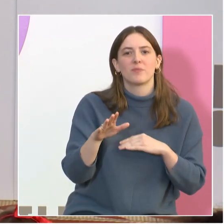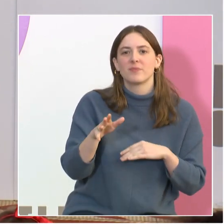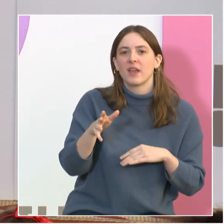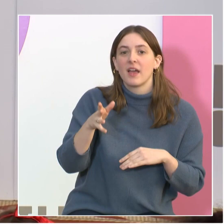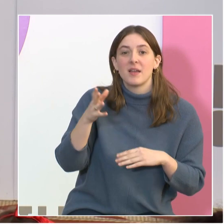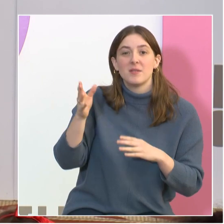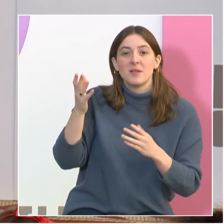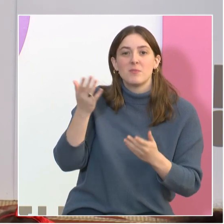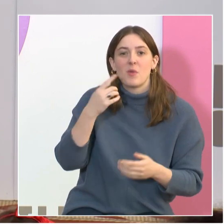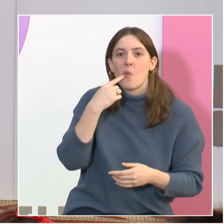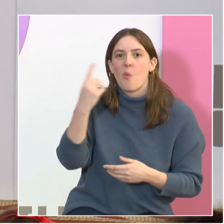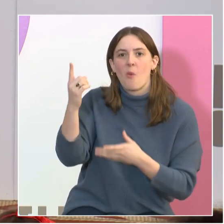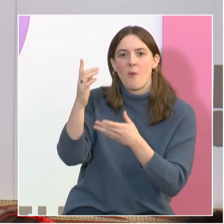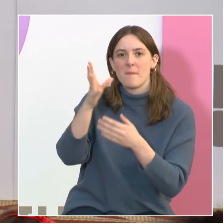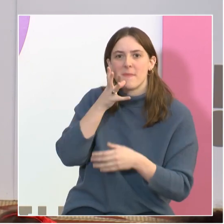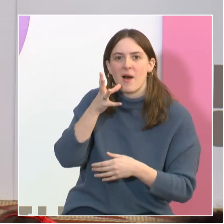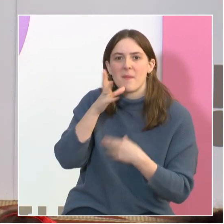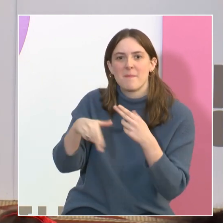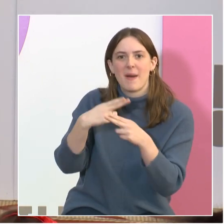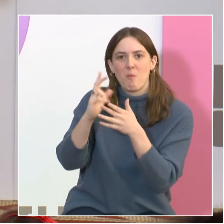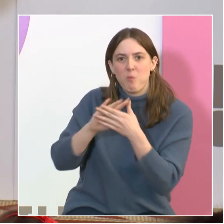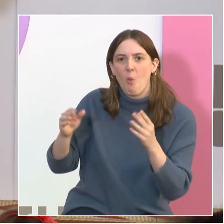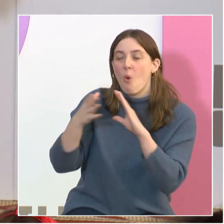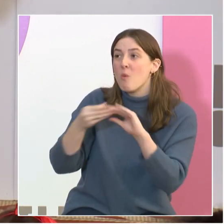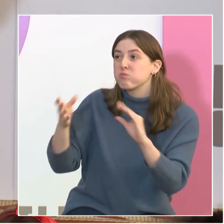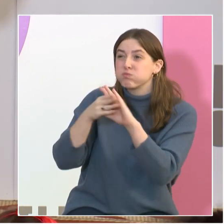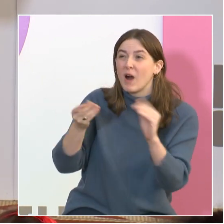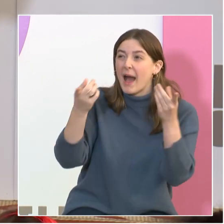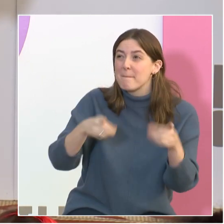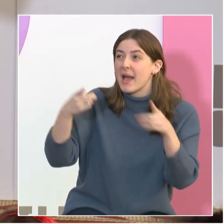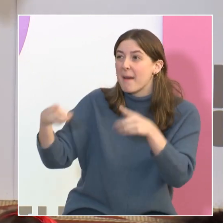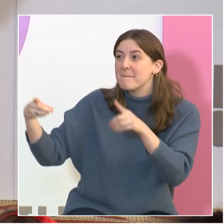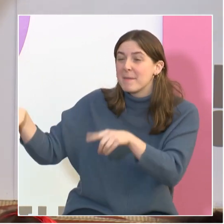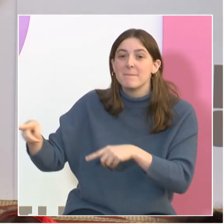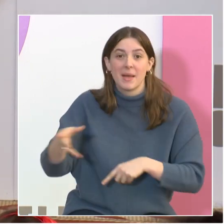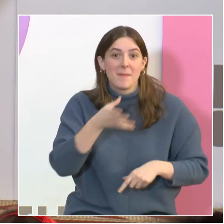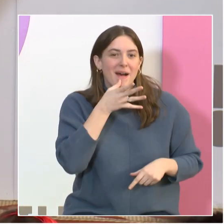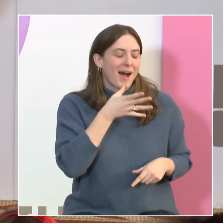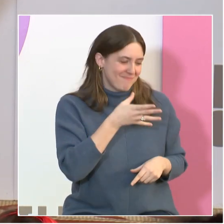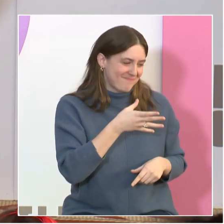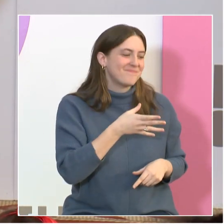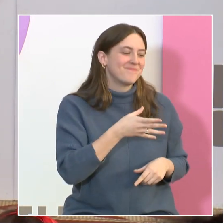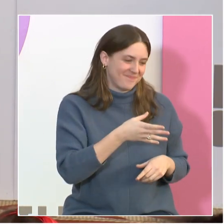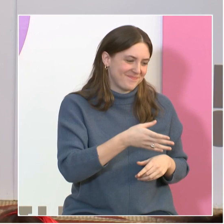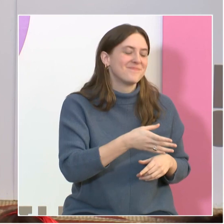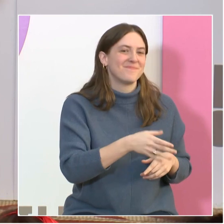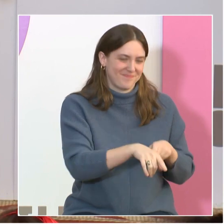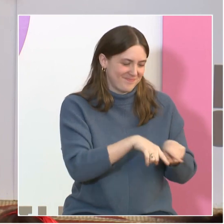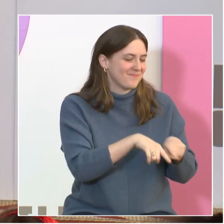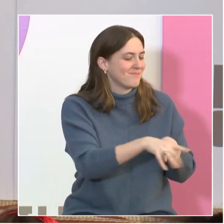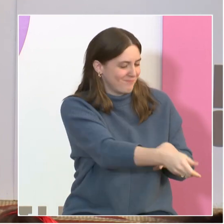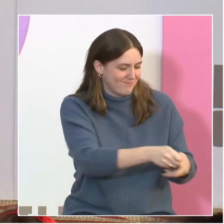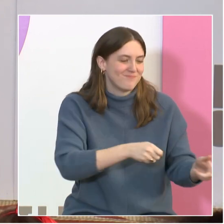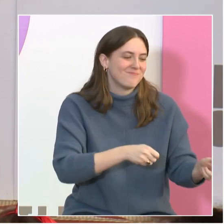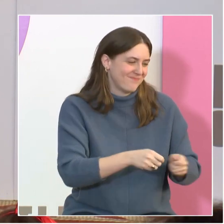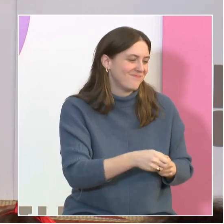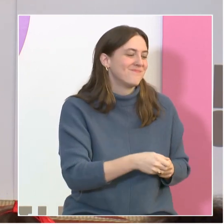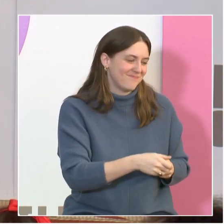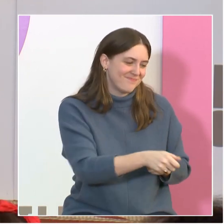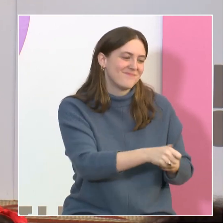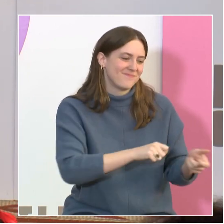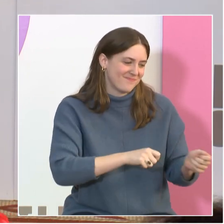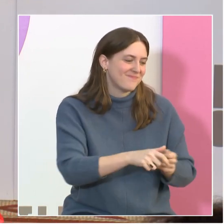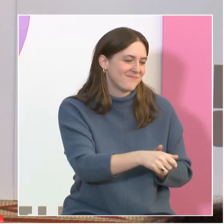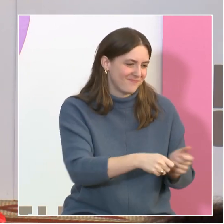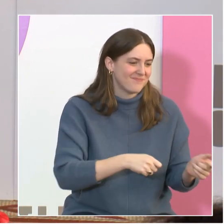his adventures while she took off his wet socks. And he thought